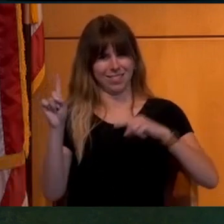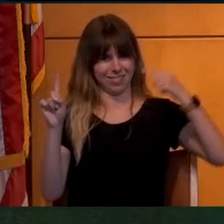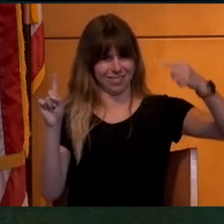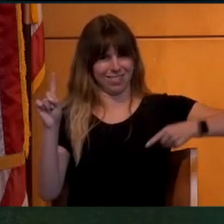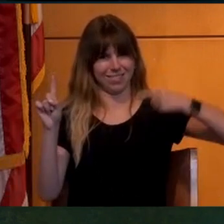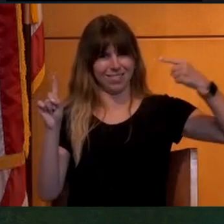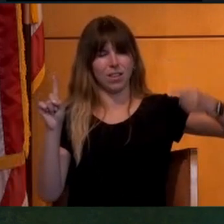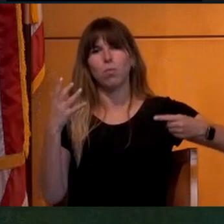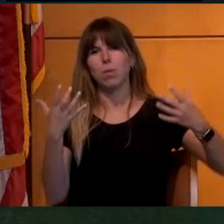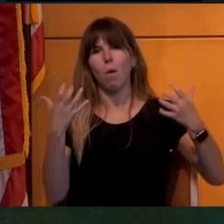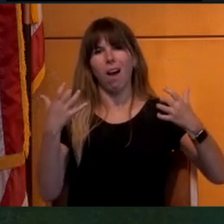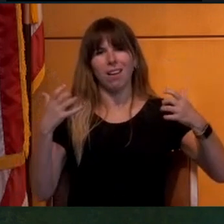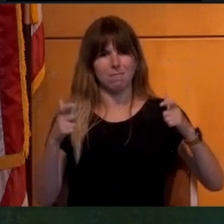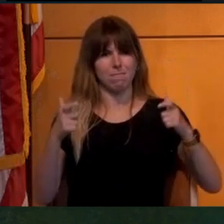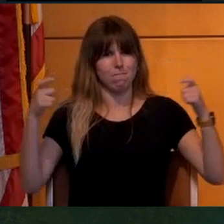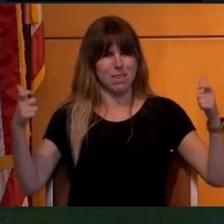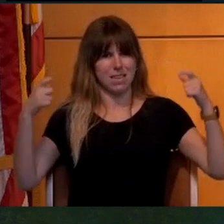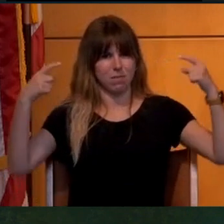obstacles.